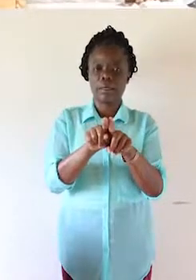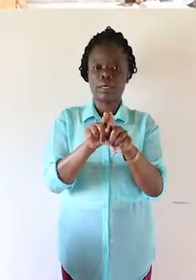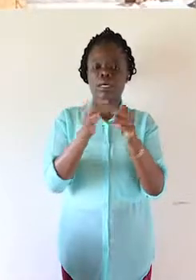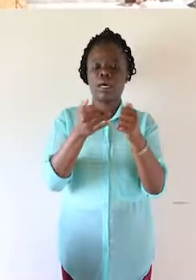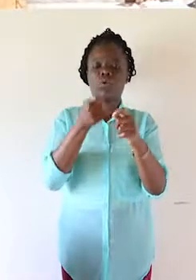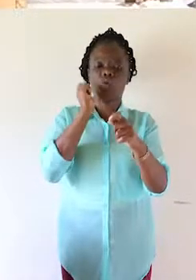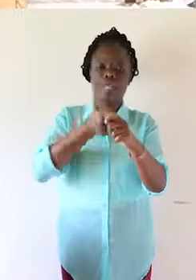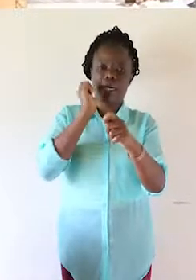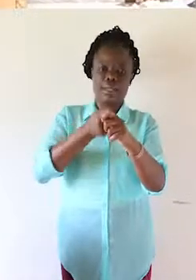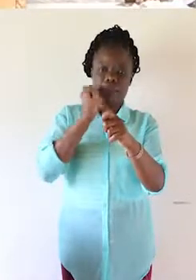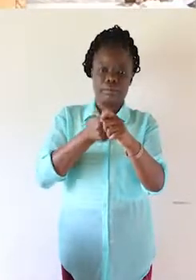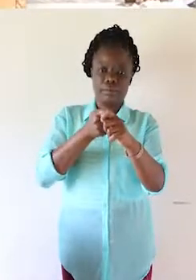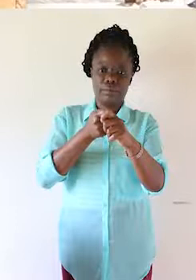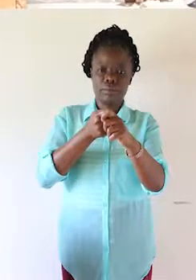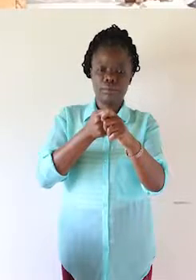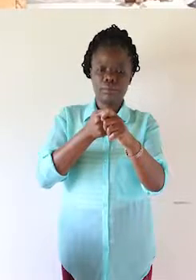then you now